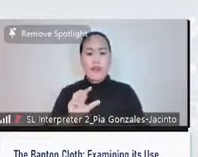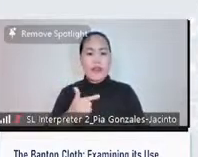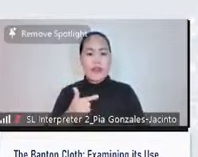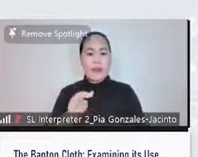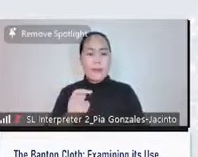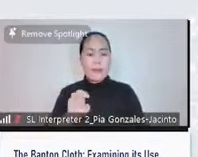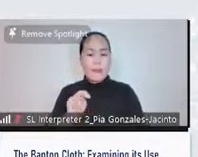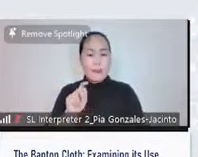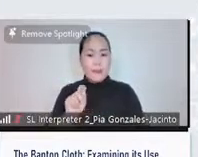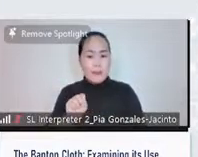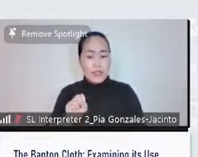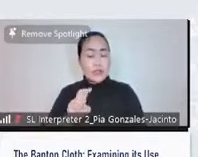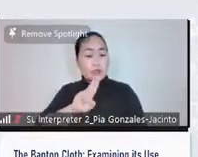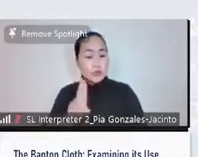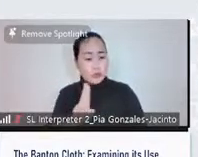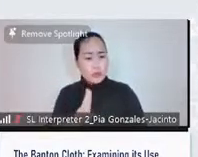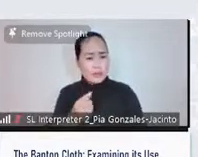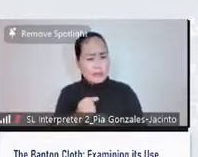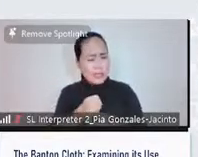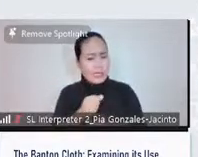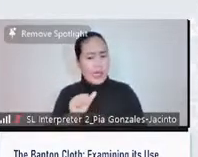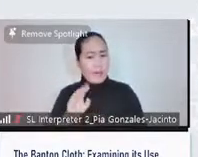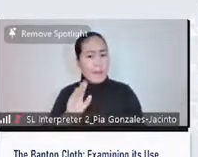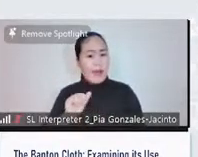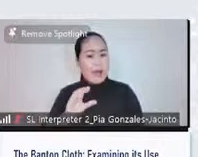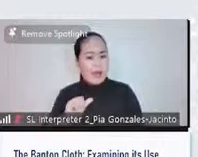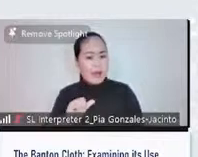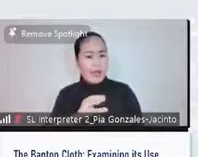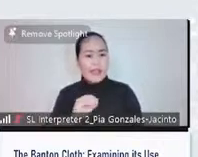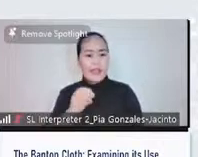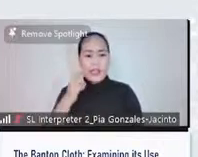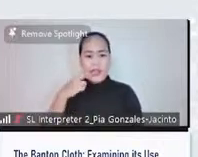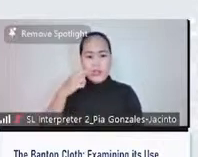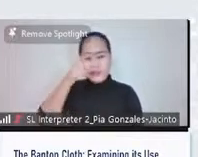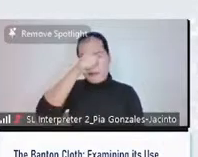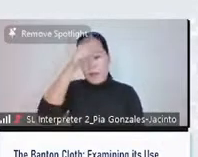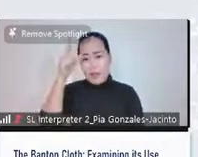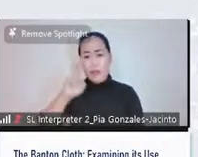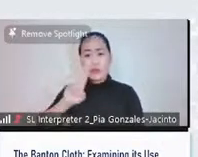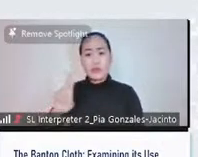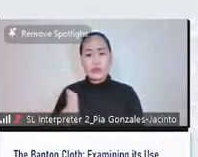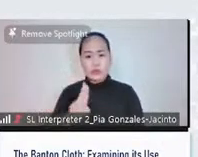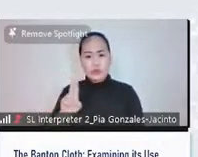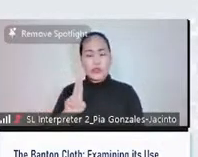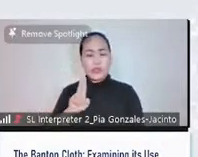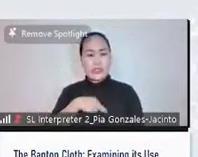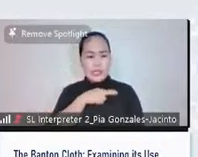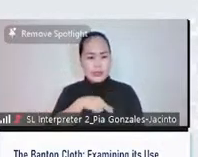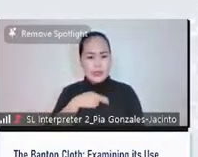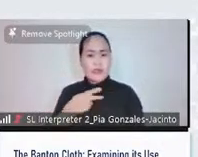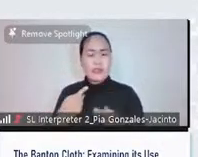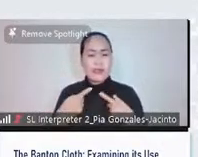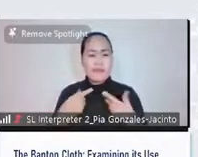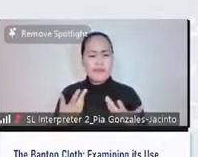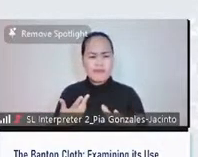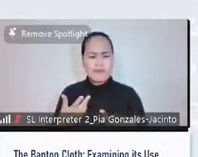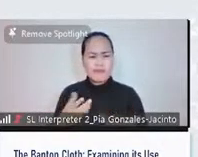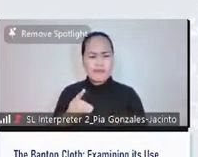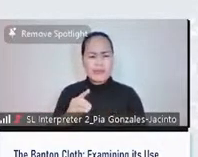and the red and black dyes used in both textiles are natural dyes. Resist dyeing or warp ikat was